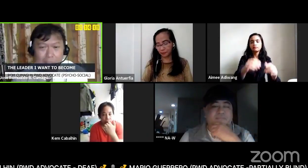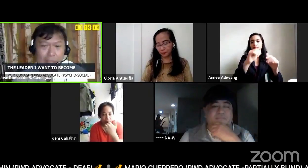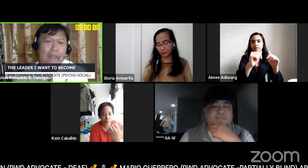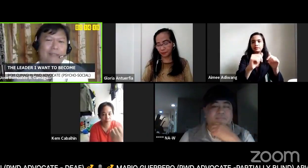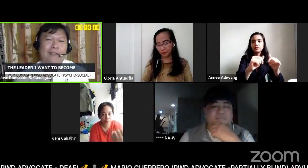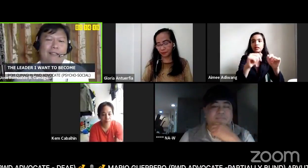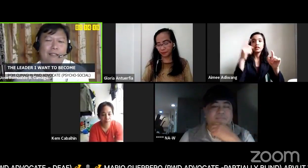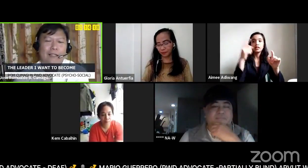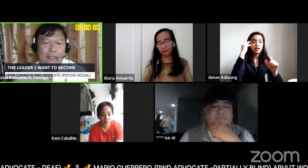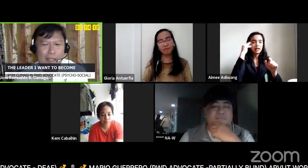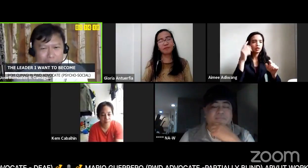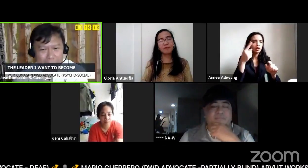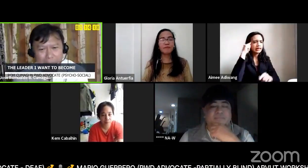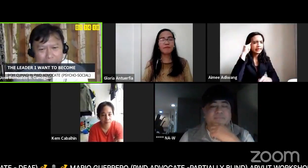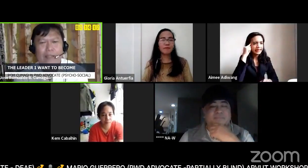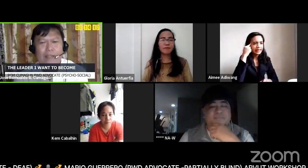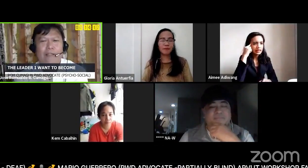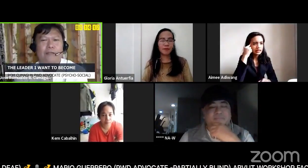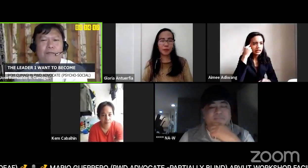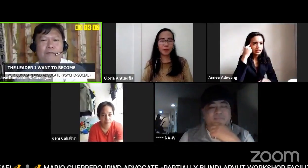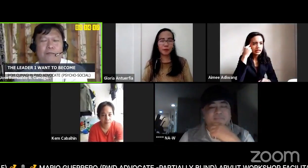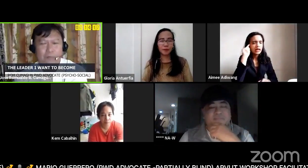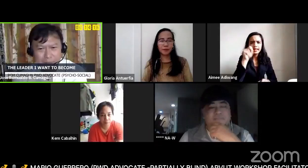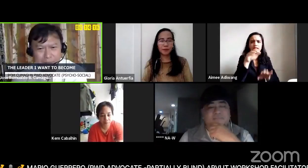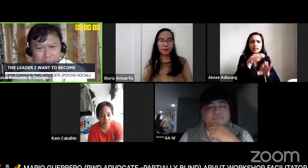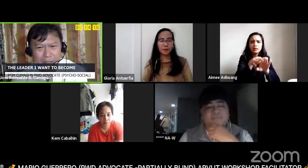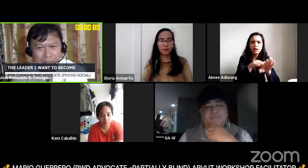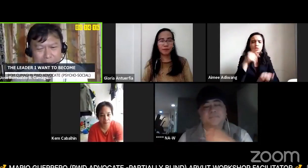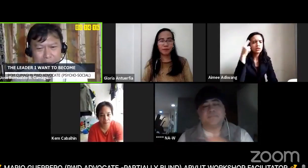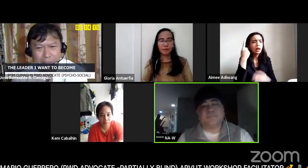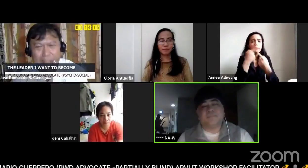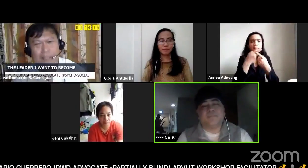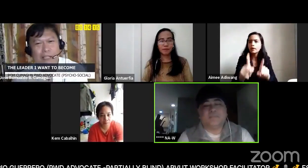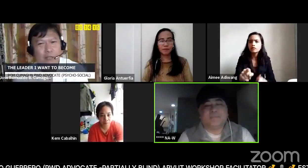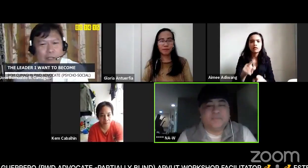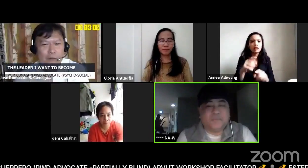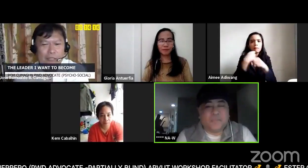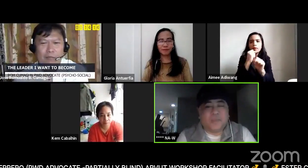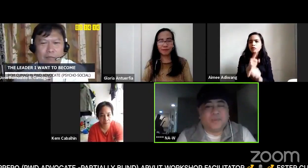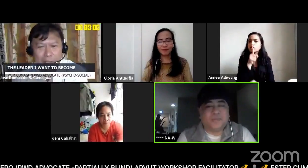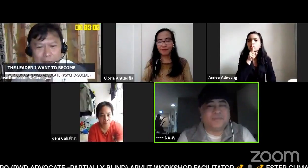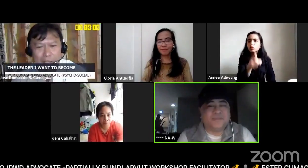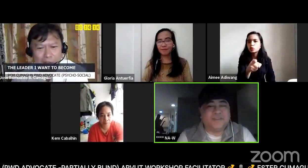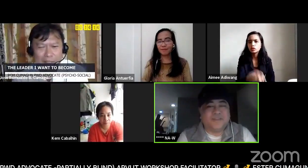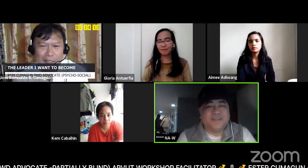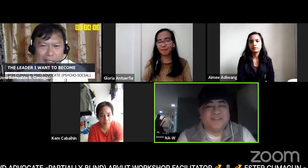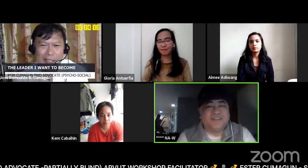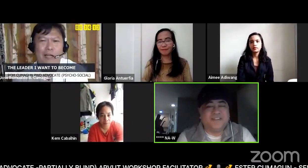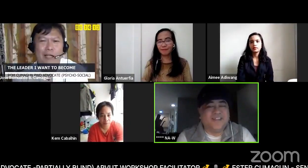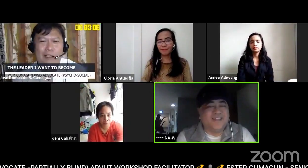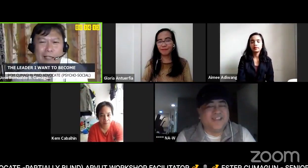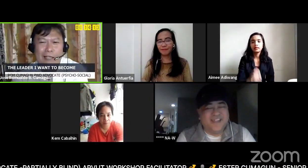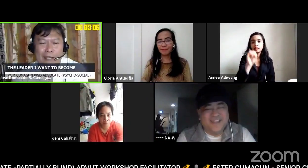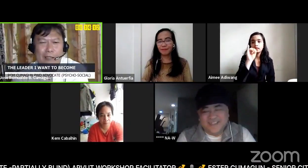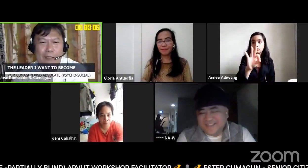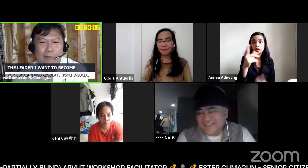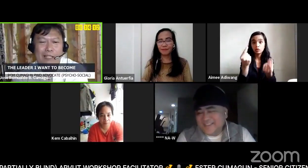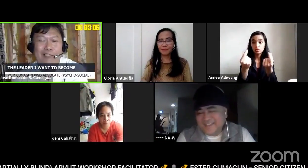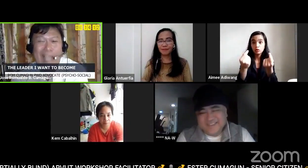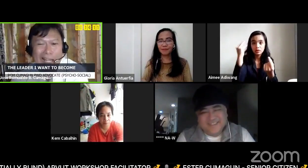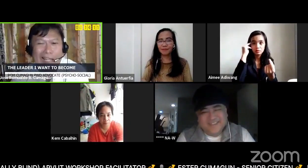but surely until by the time we know it, Mario has, in